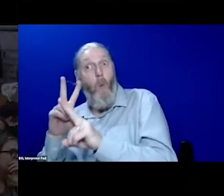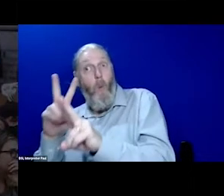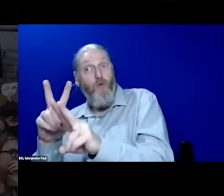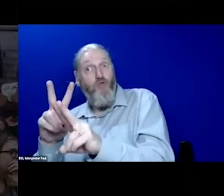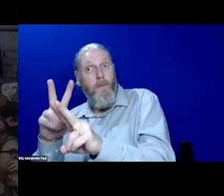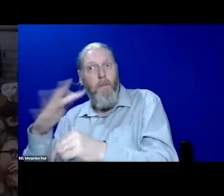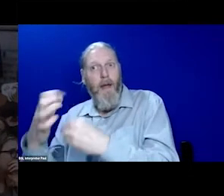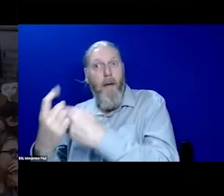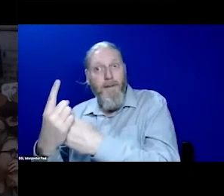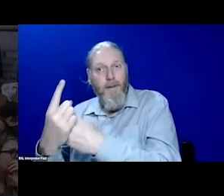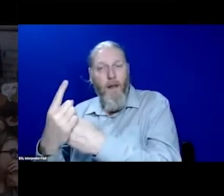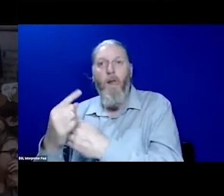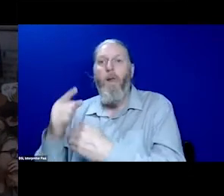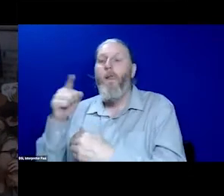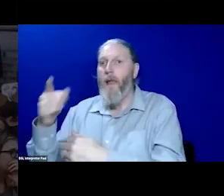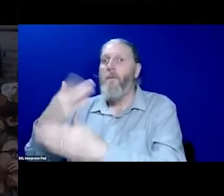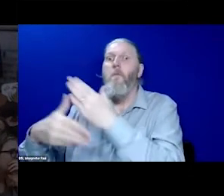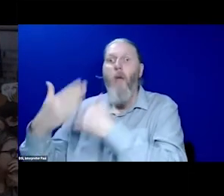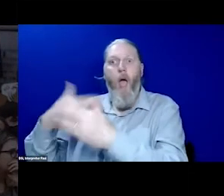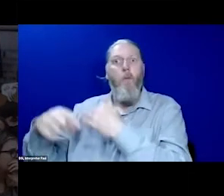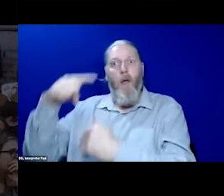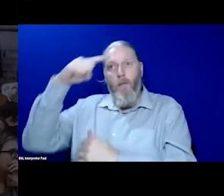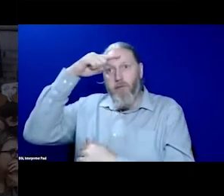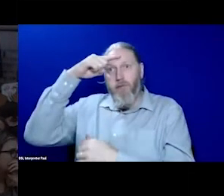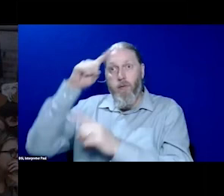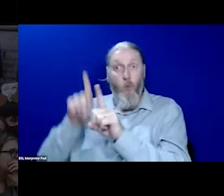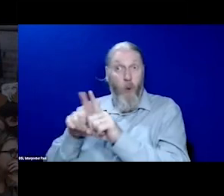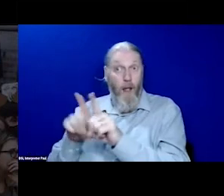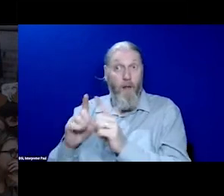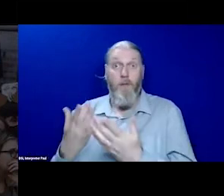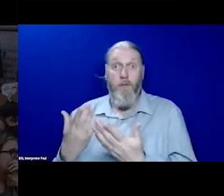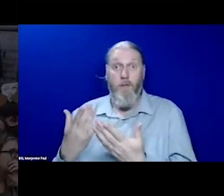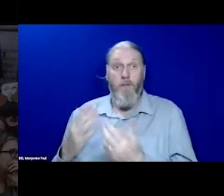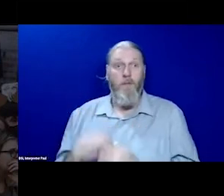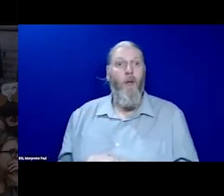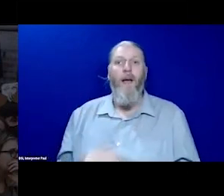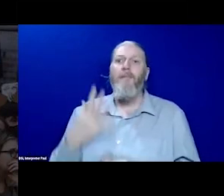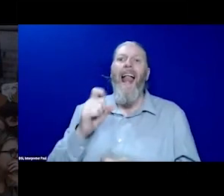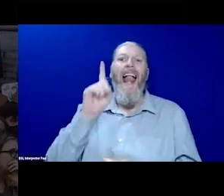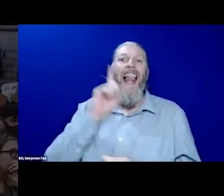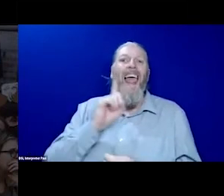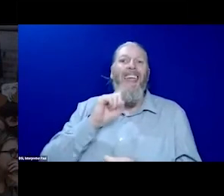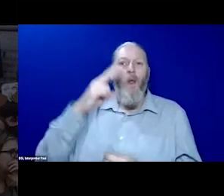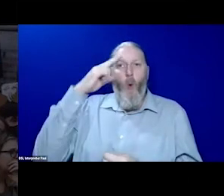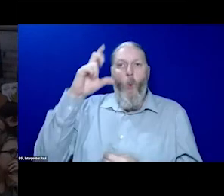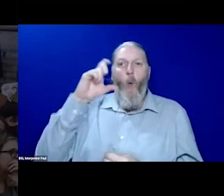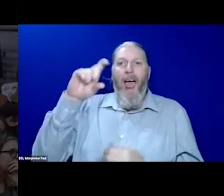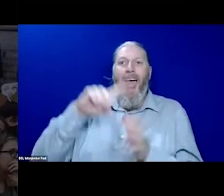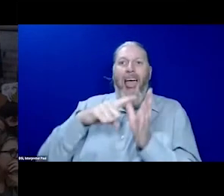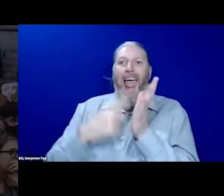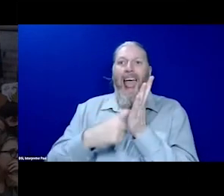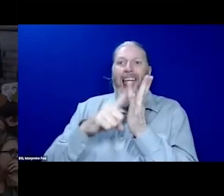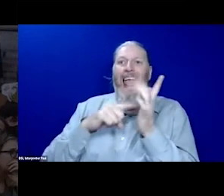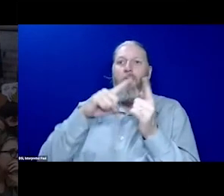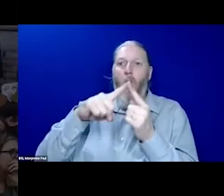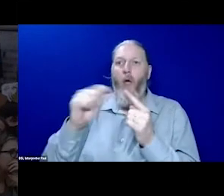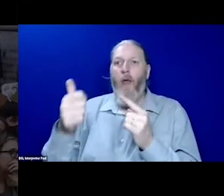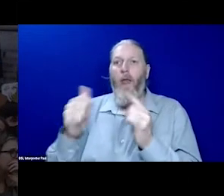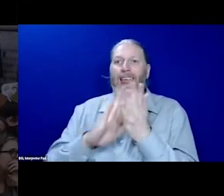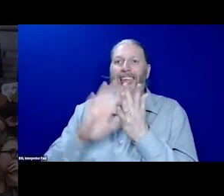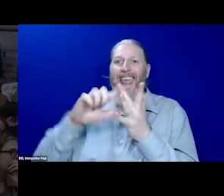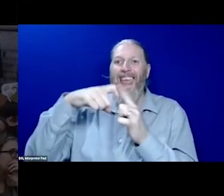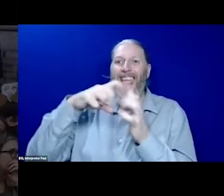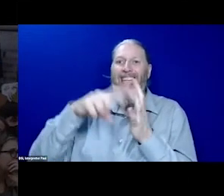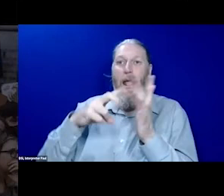is leading to a range of responses. So Caroline Hickman has looked at this in children and young people and seeing quotes